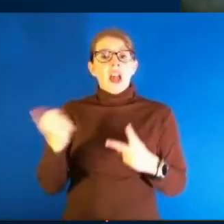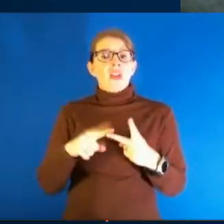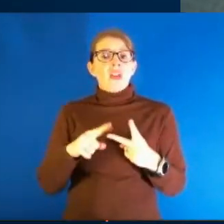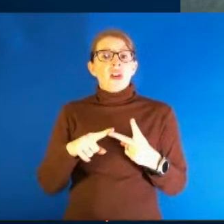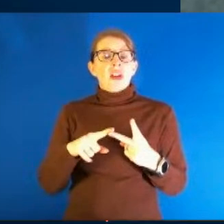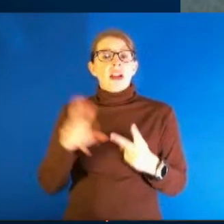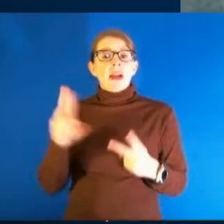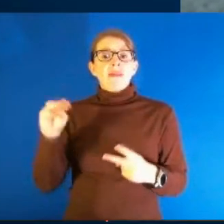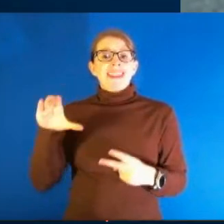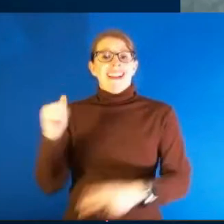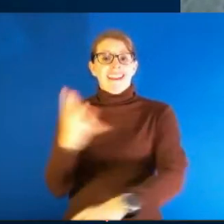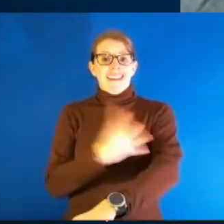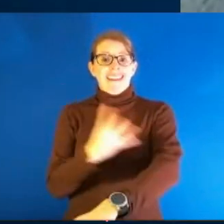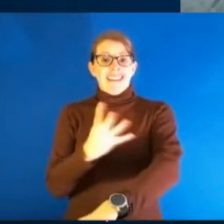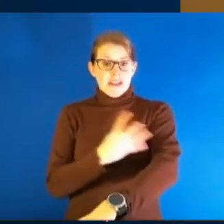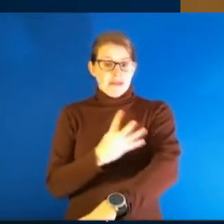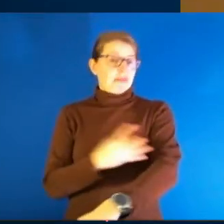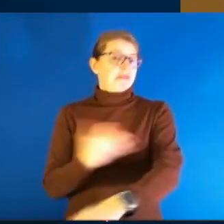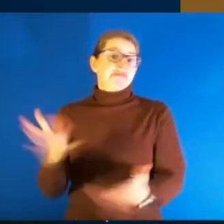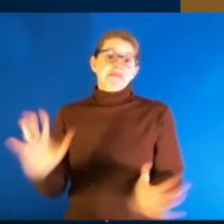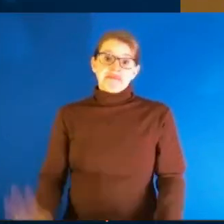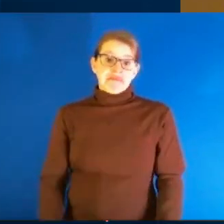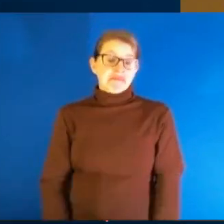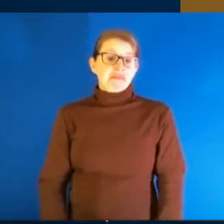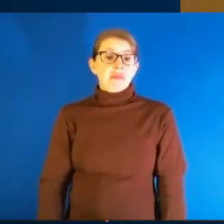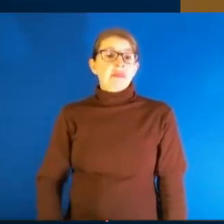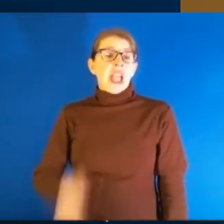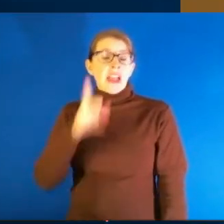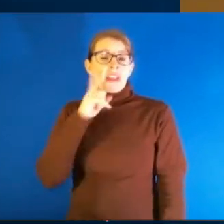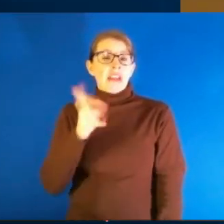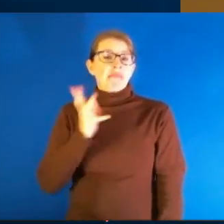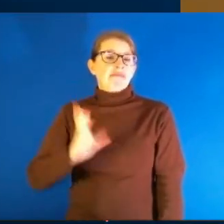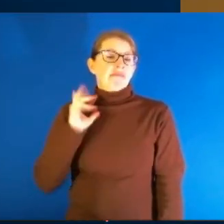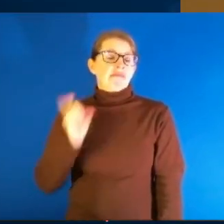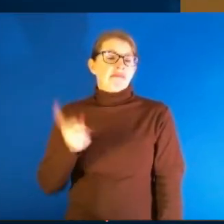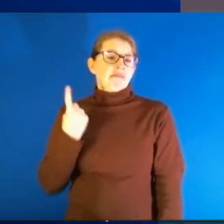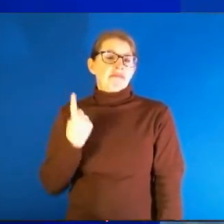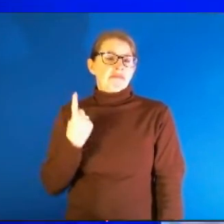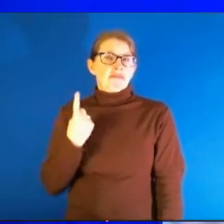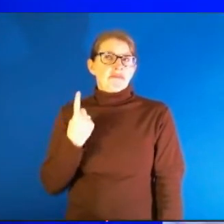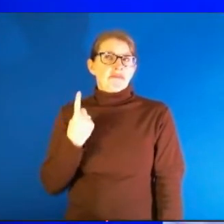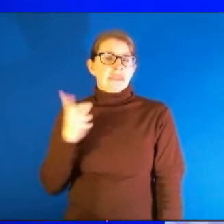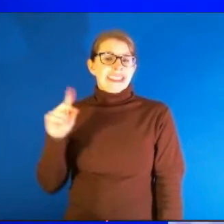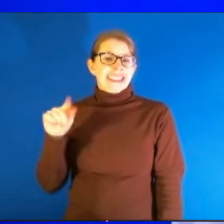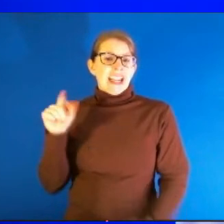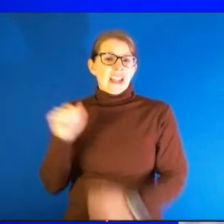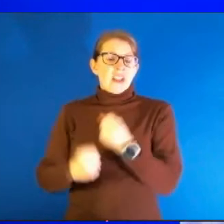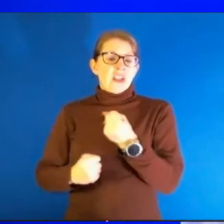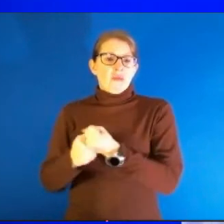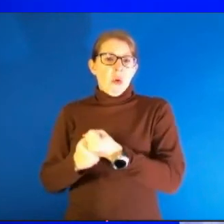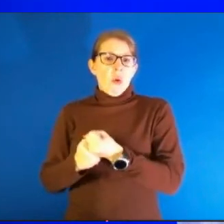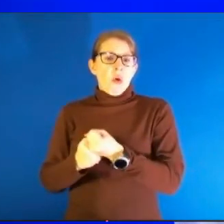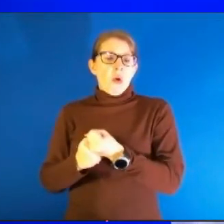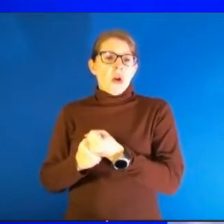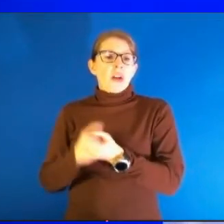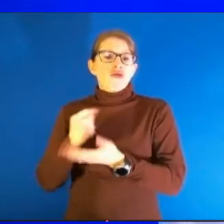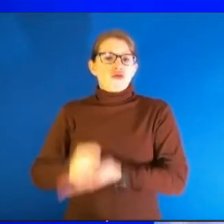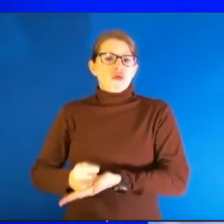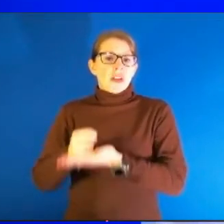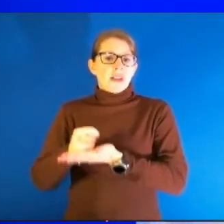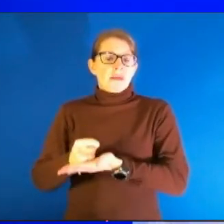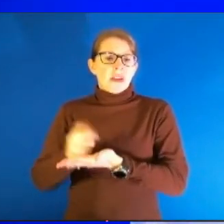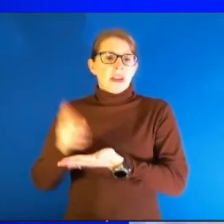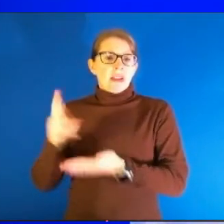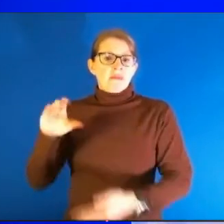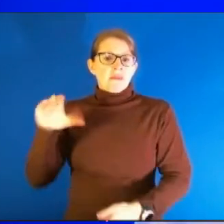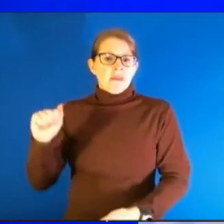antibodies are infusions. Yeah. So I think there was data to support treatment monoclonal antibodies